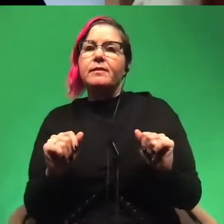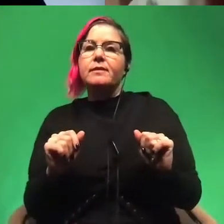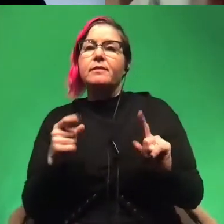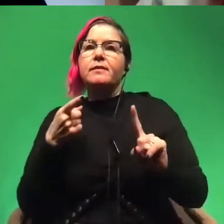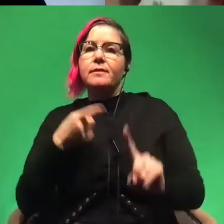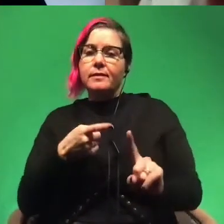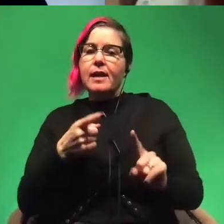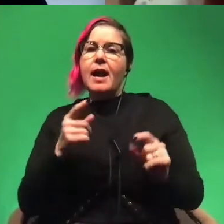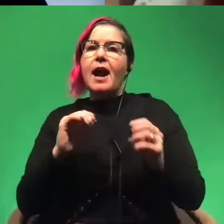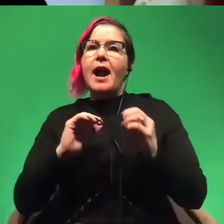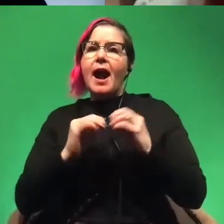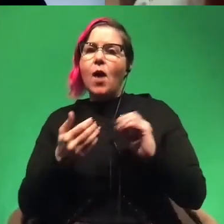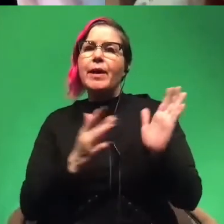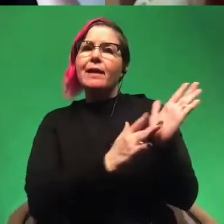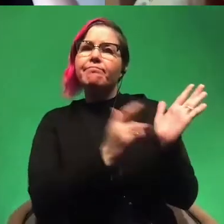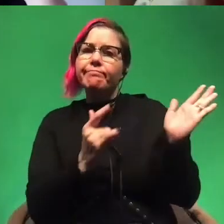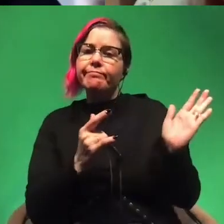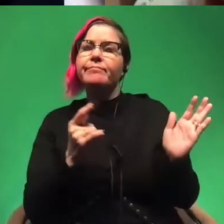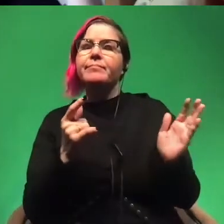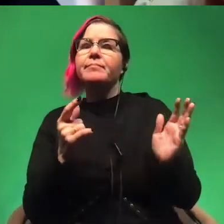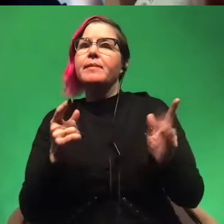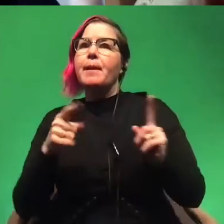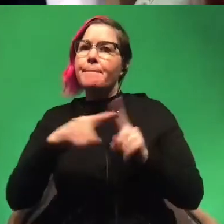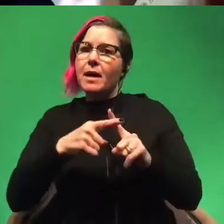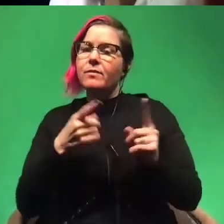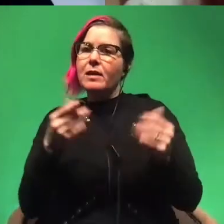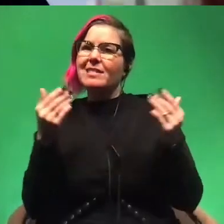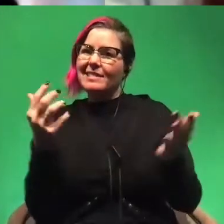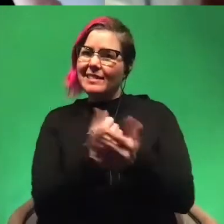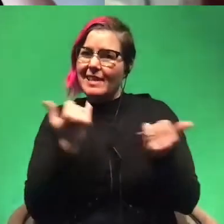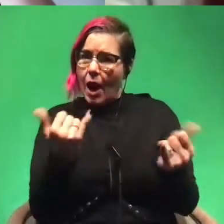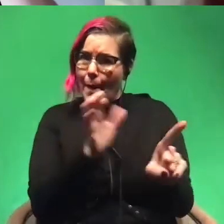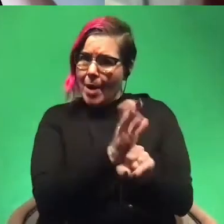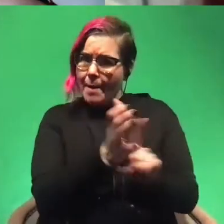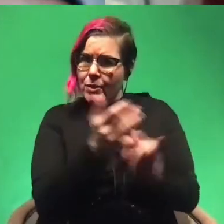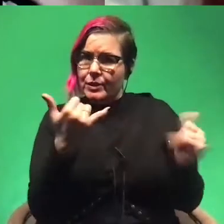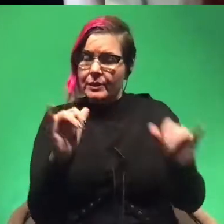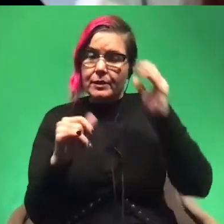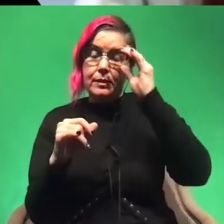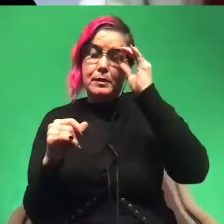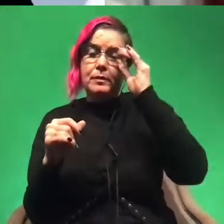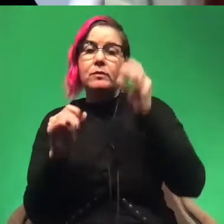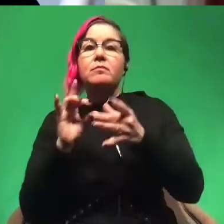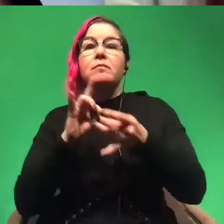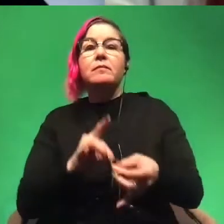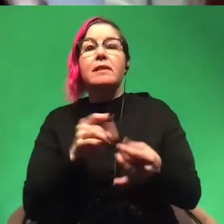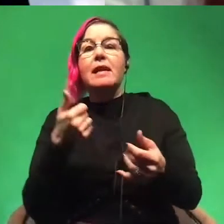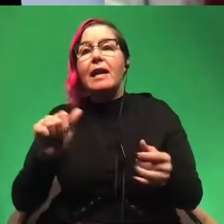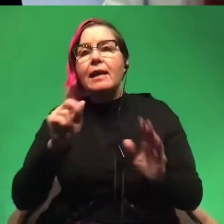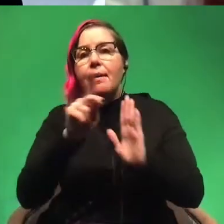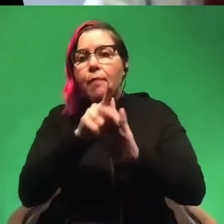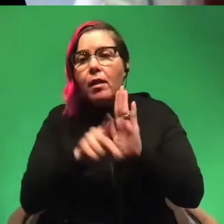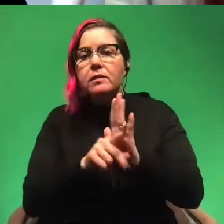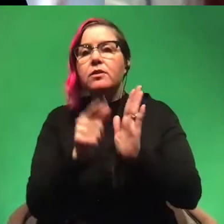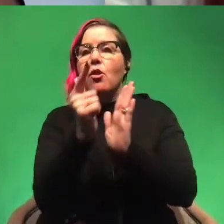that we leverage this in a meaningful way is that we kind of need to strike while the iron's hot. So for example, you know, when it comes to any kind of policy or any kind of